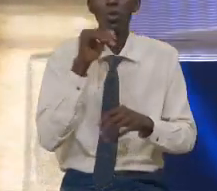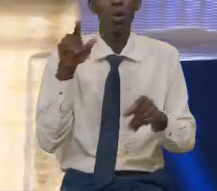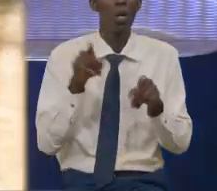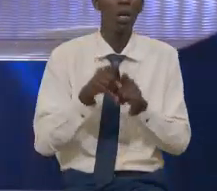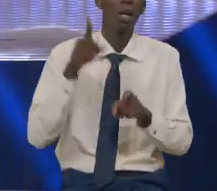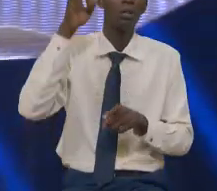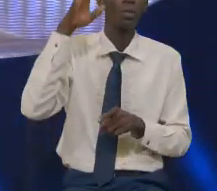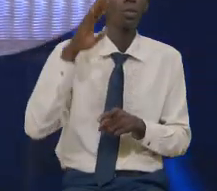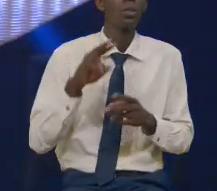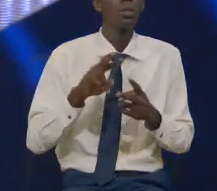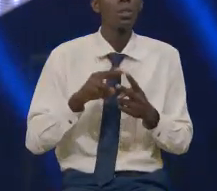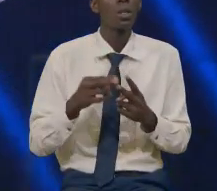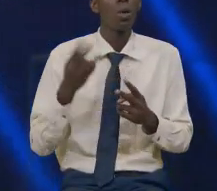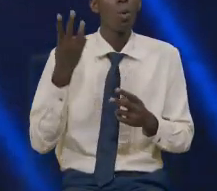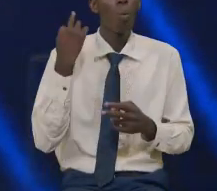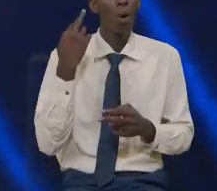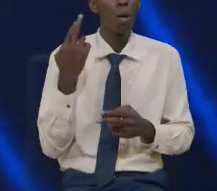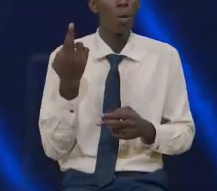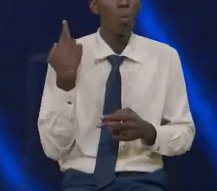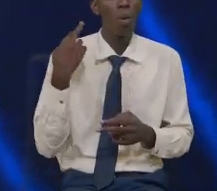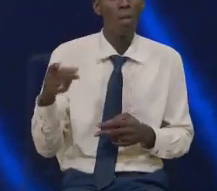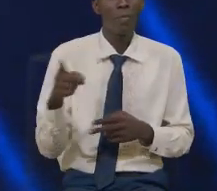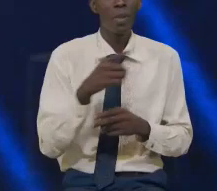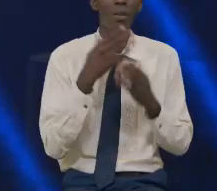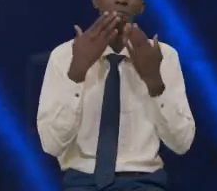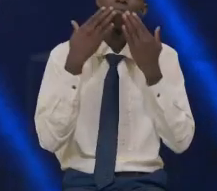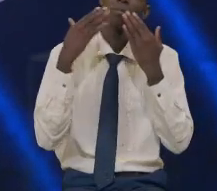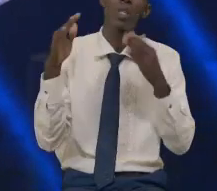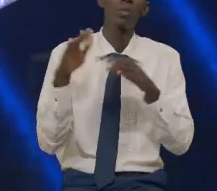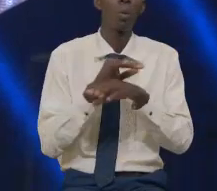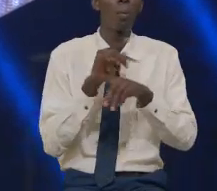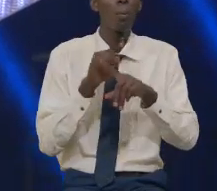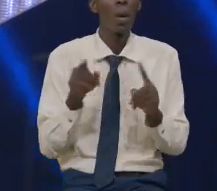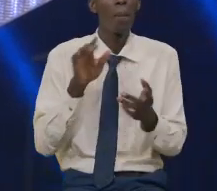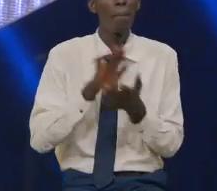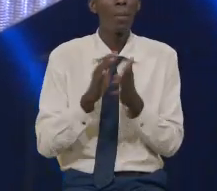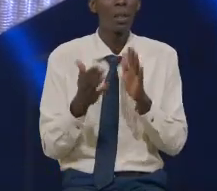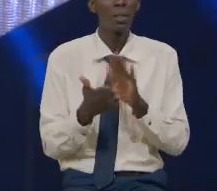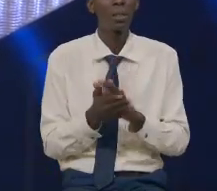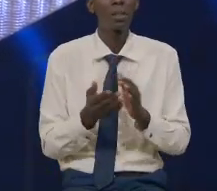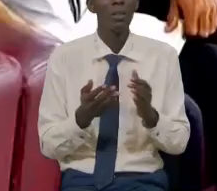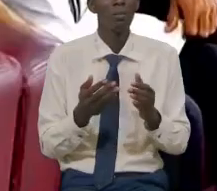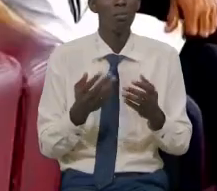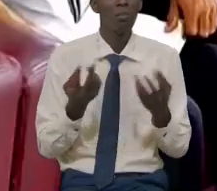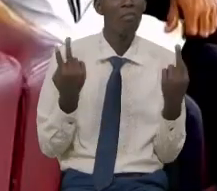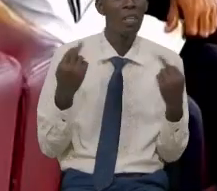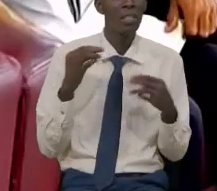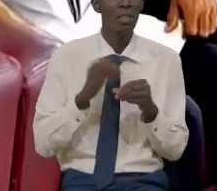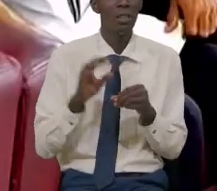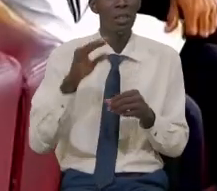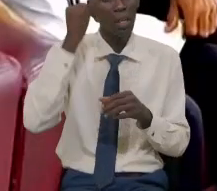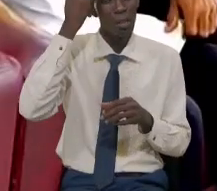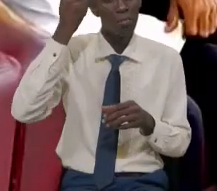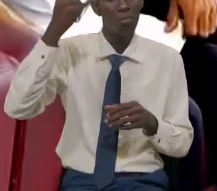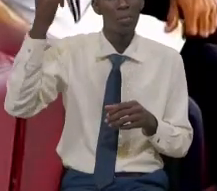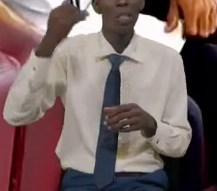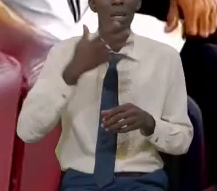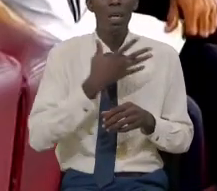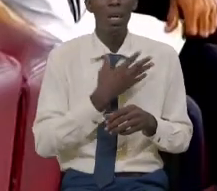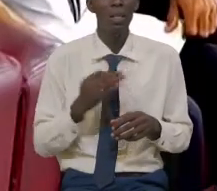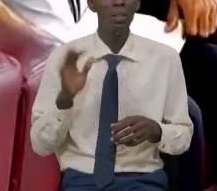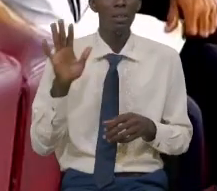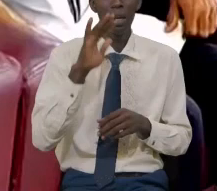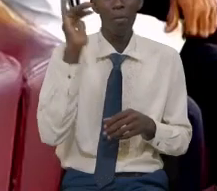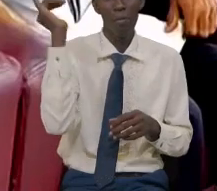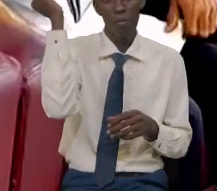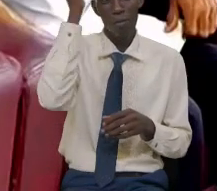they thankful, but they became vain in their imaginations, and their foolish heart